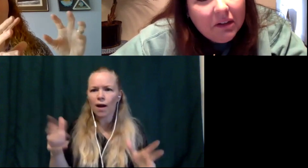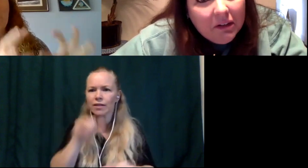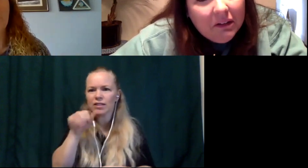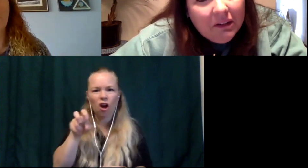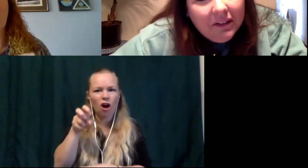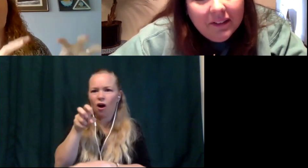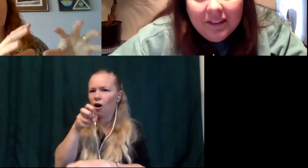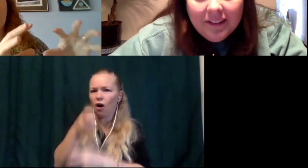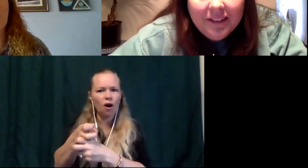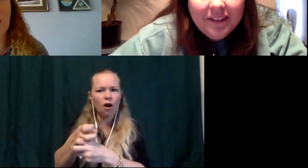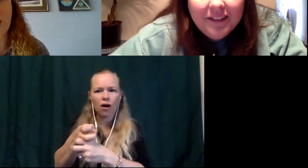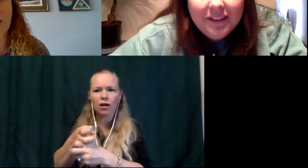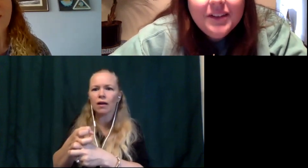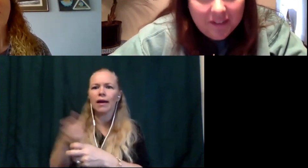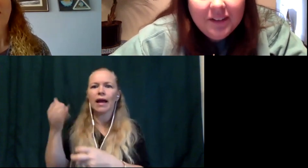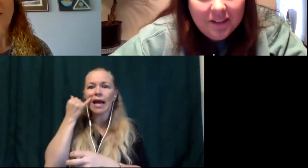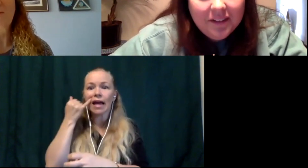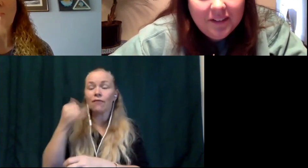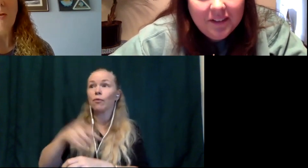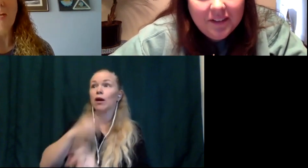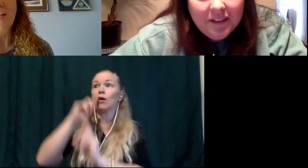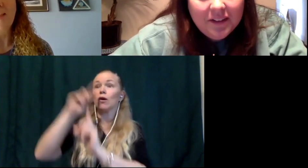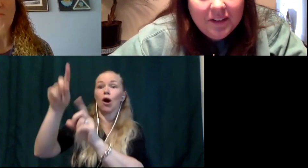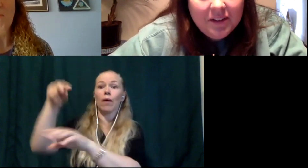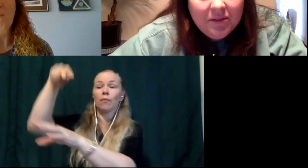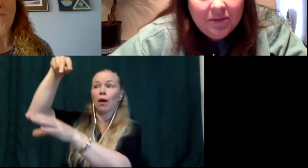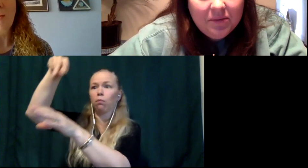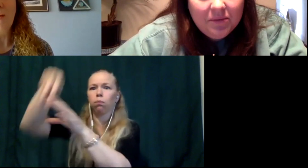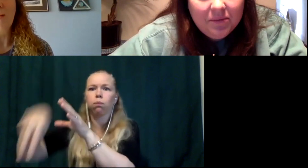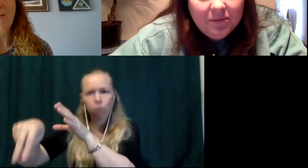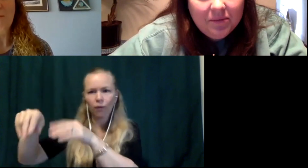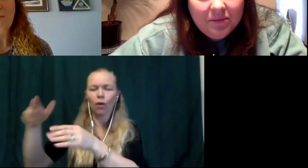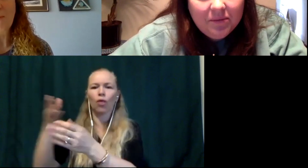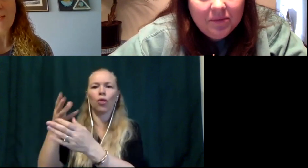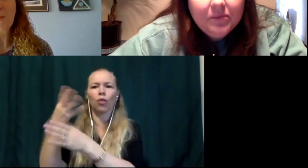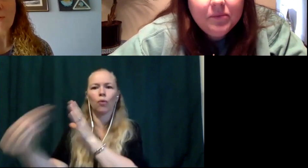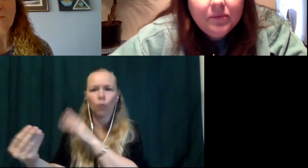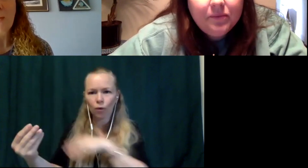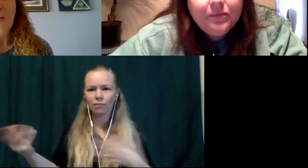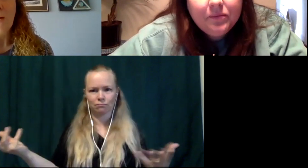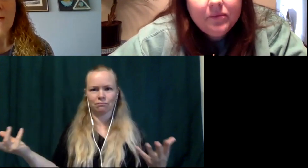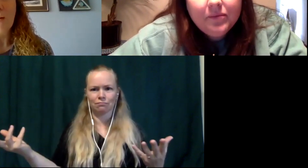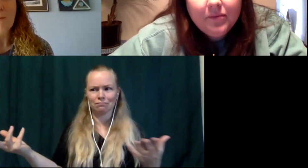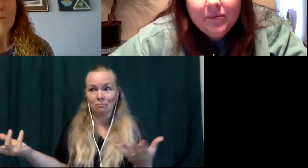we land on the moon and sink in? That was one idea that people thought might be possible.